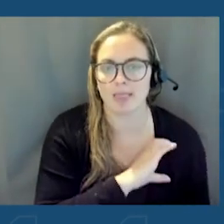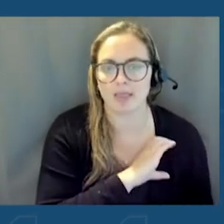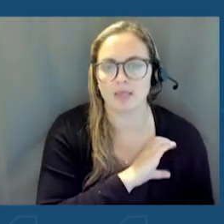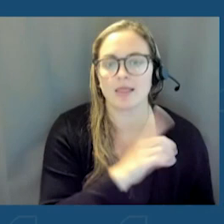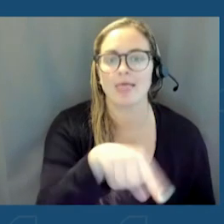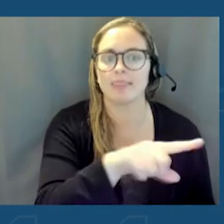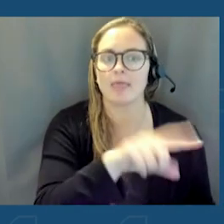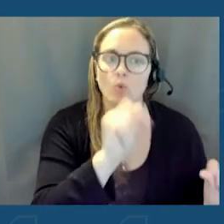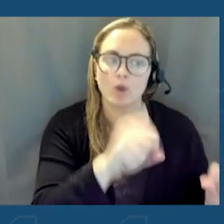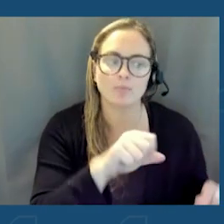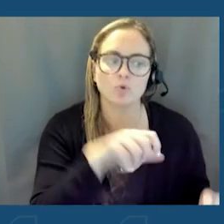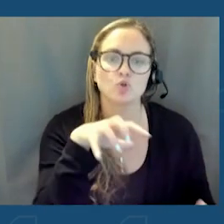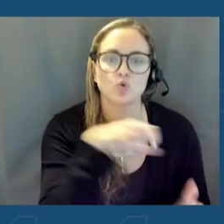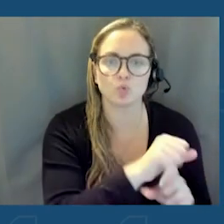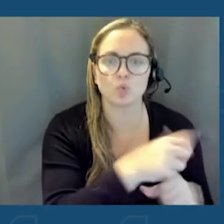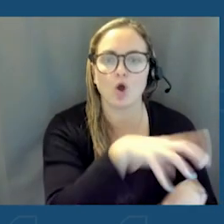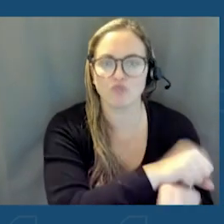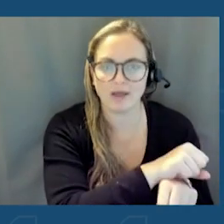to arrest